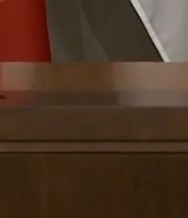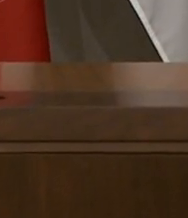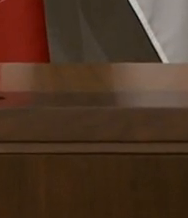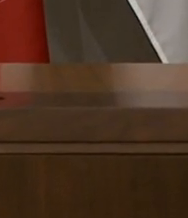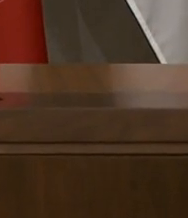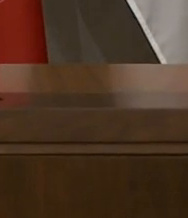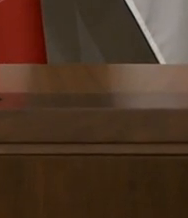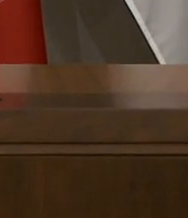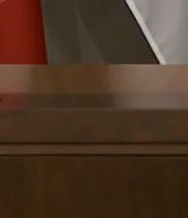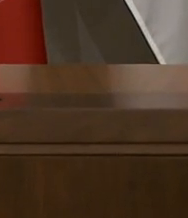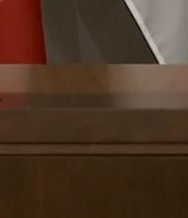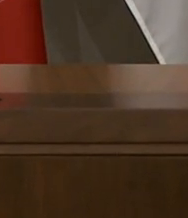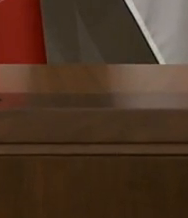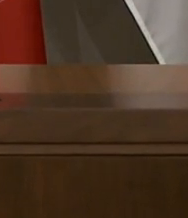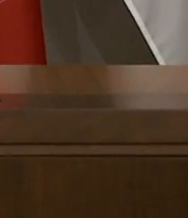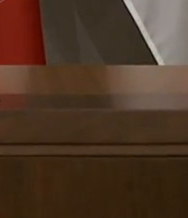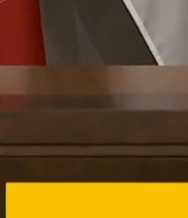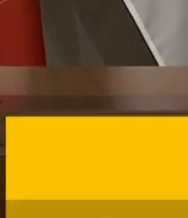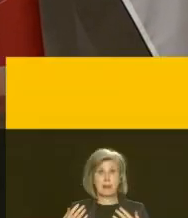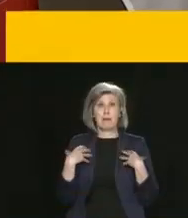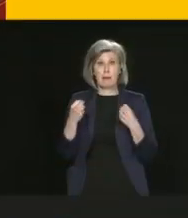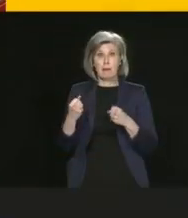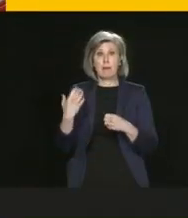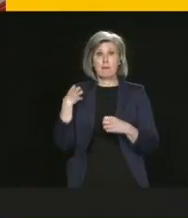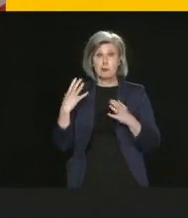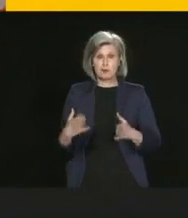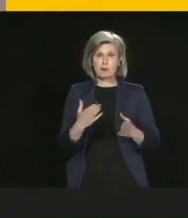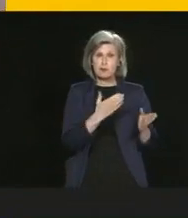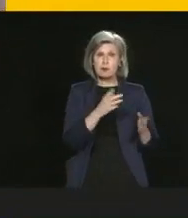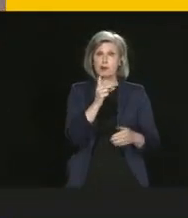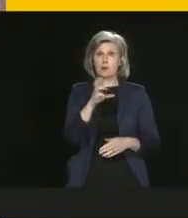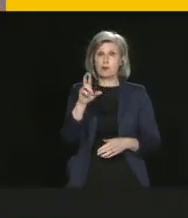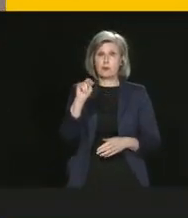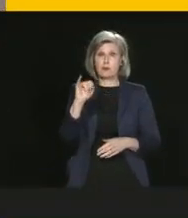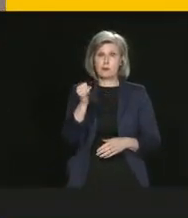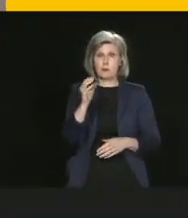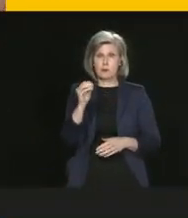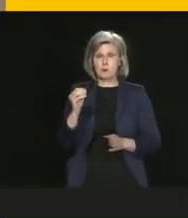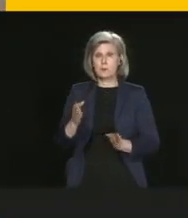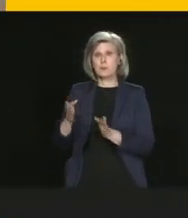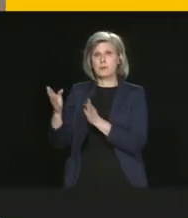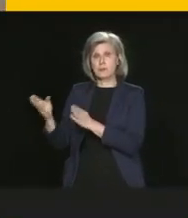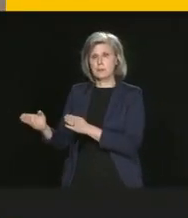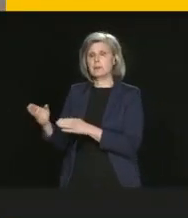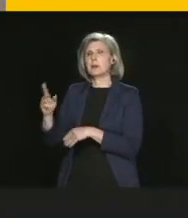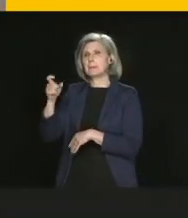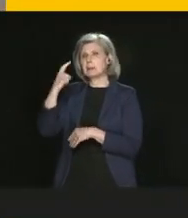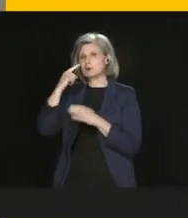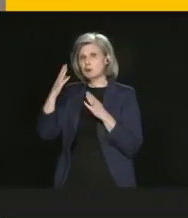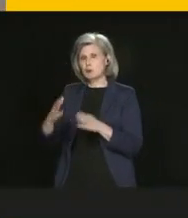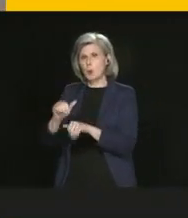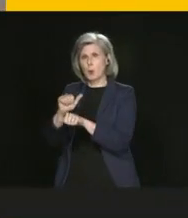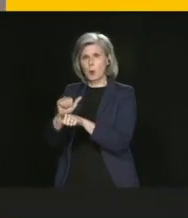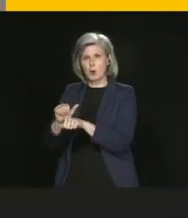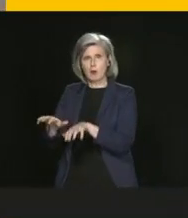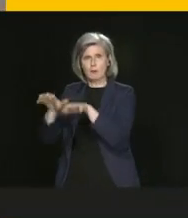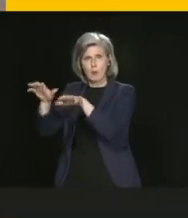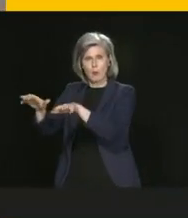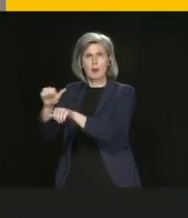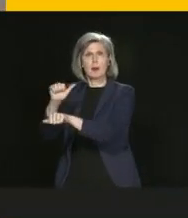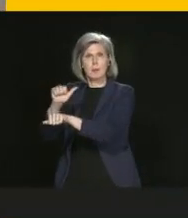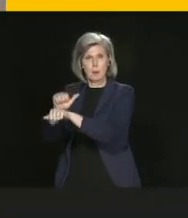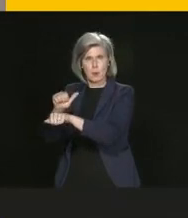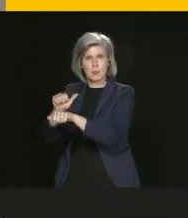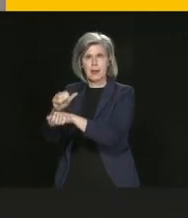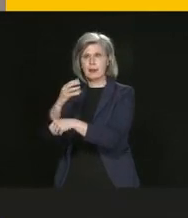Deputy Prime Minister, Chrystia Freeland. Development and Disability Inclusion, Carla Qualtra. Et bien sûr, le président du Conseil du Trésor. And of course, the President of